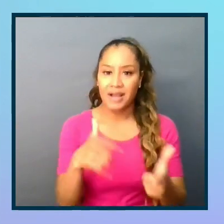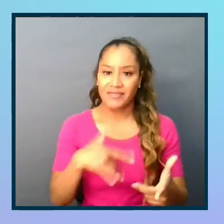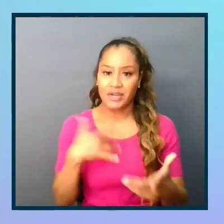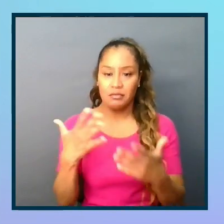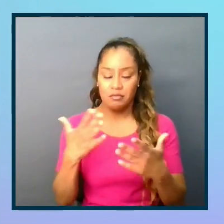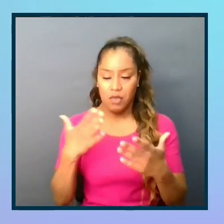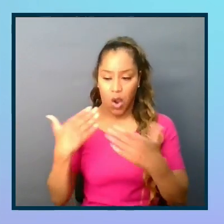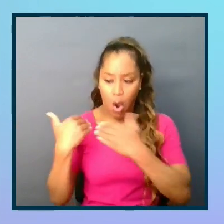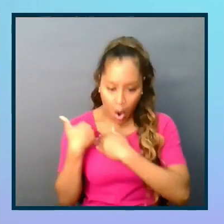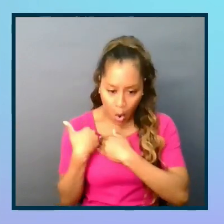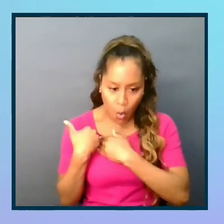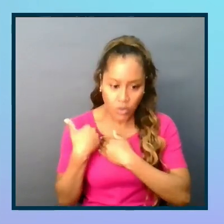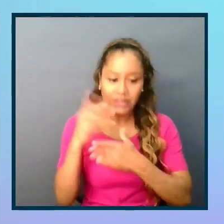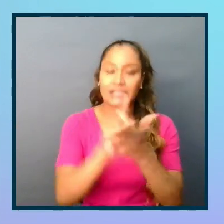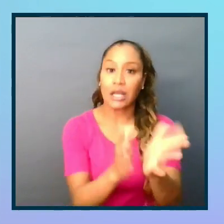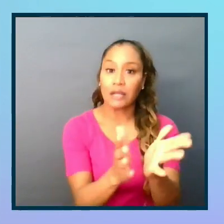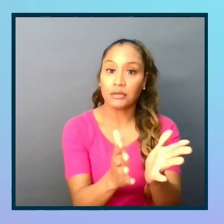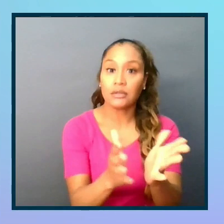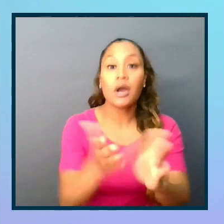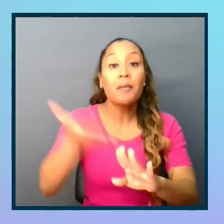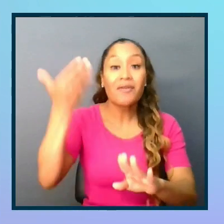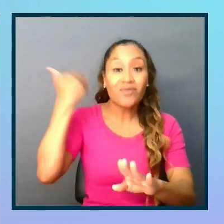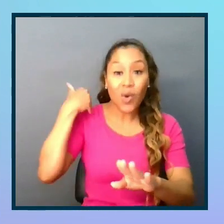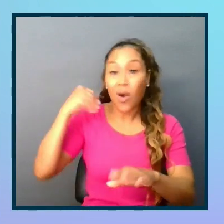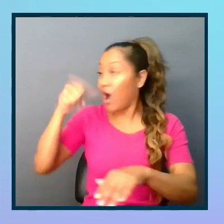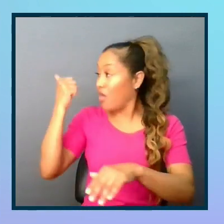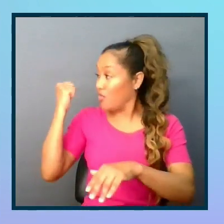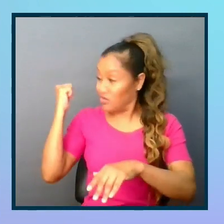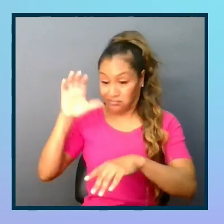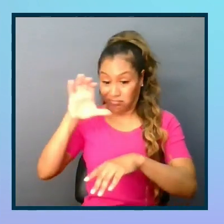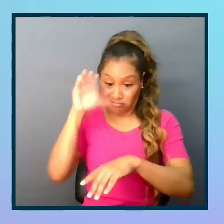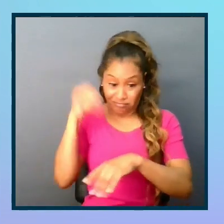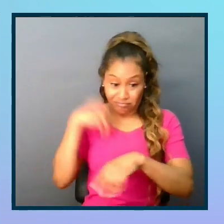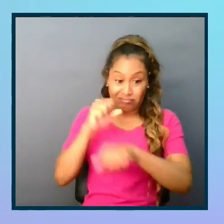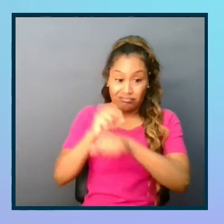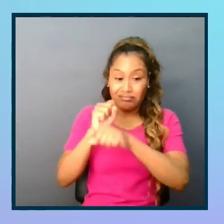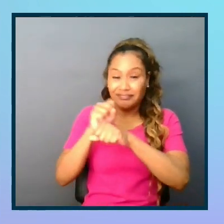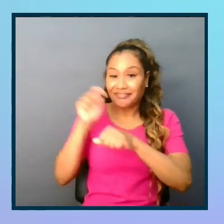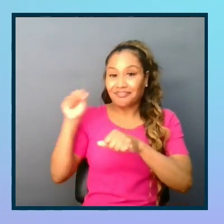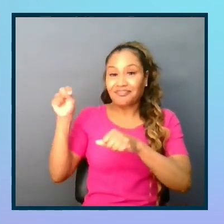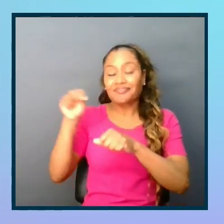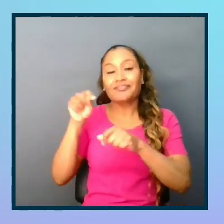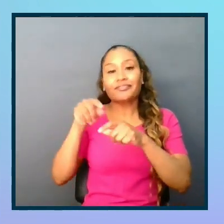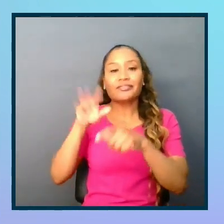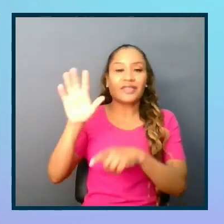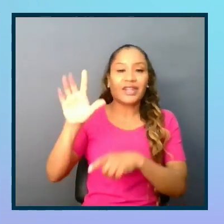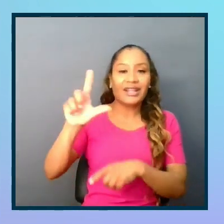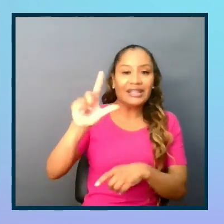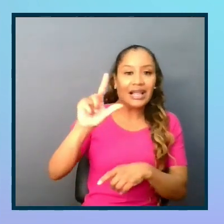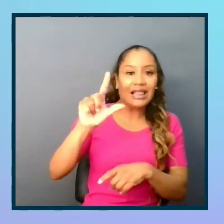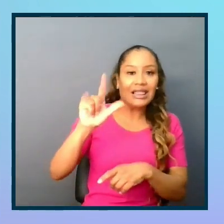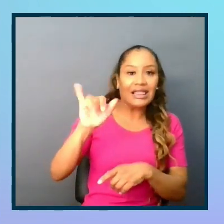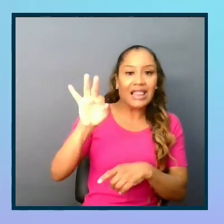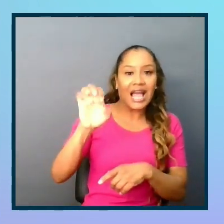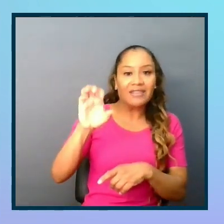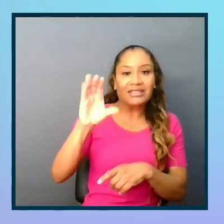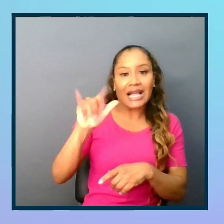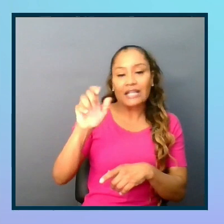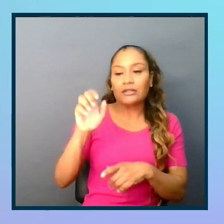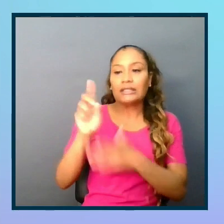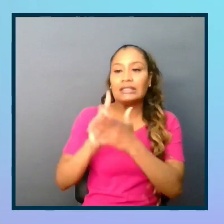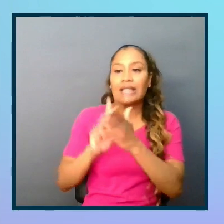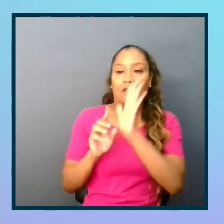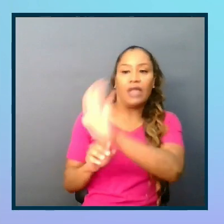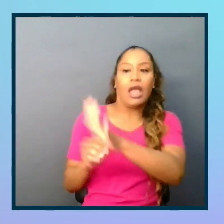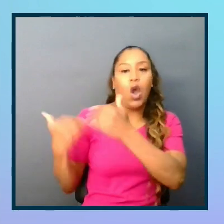design. So in previous places that I've been at certain life cycles, the designer kind of owned the design, quote